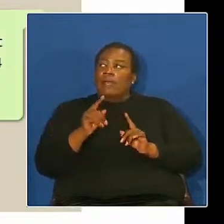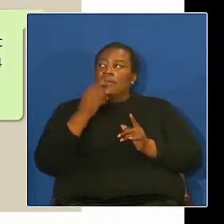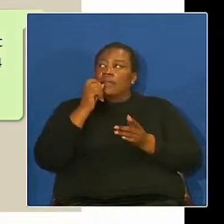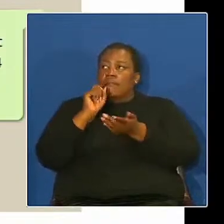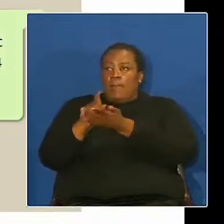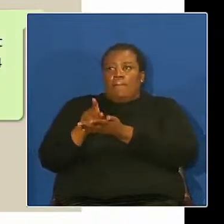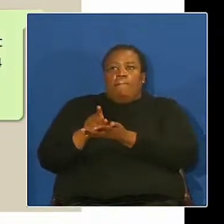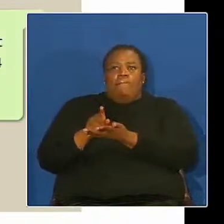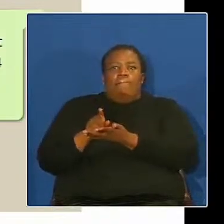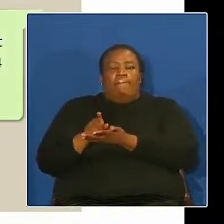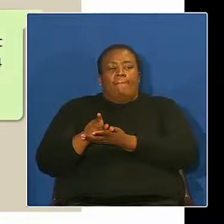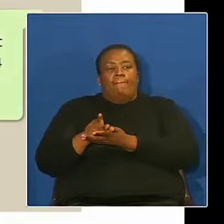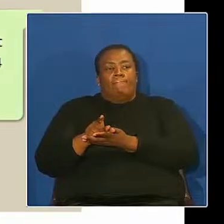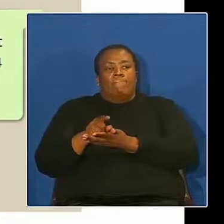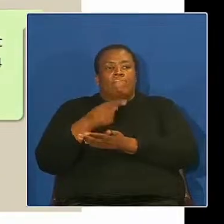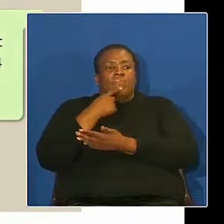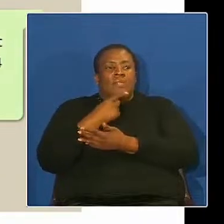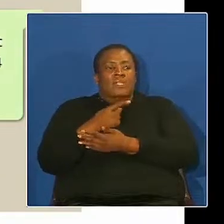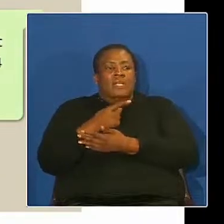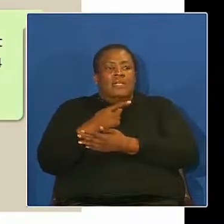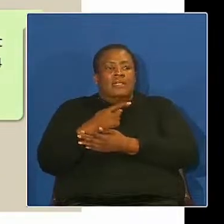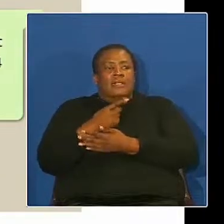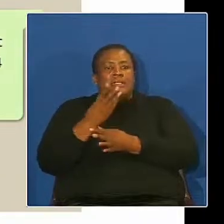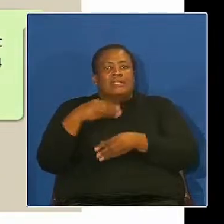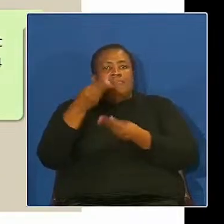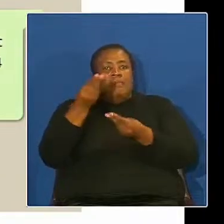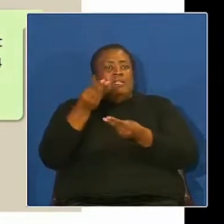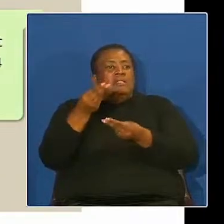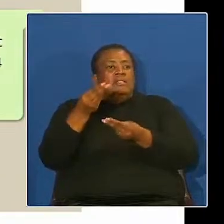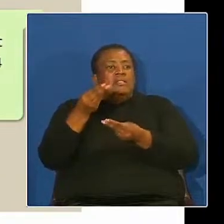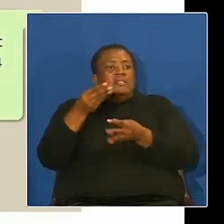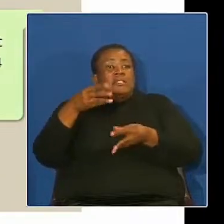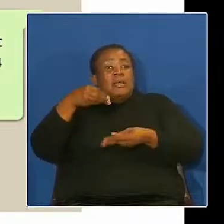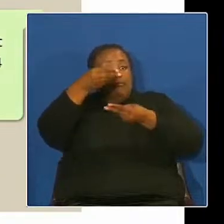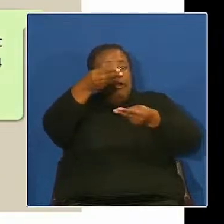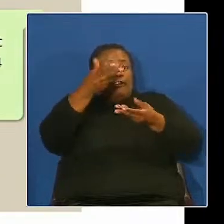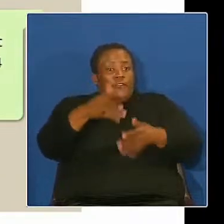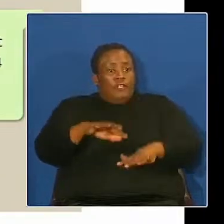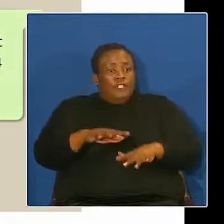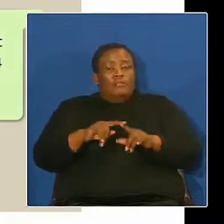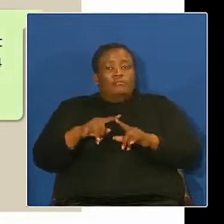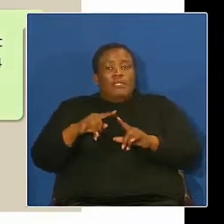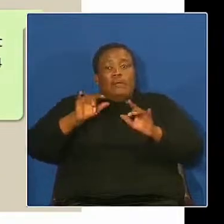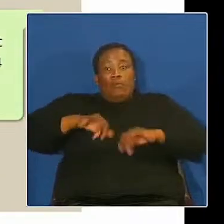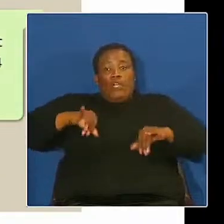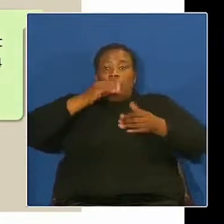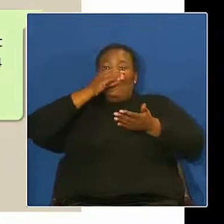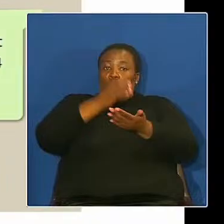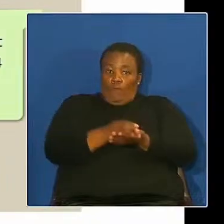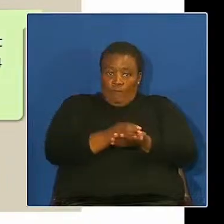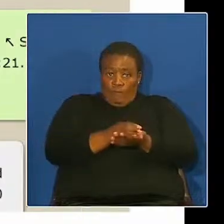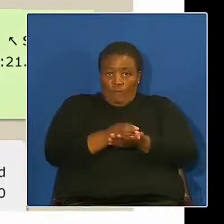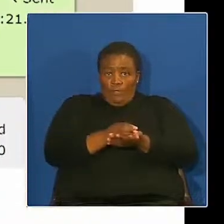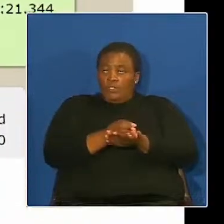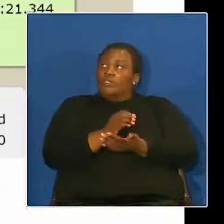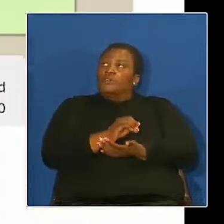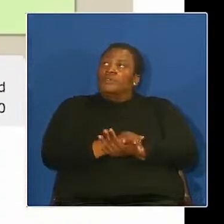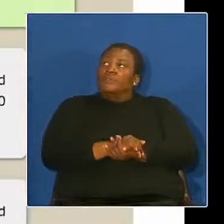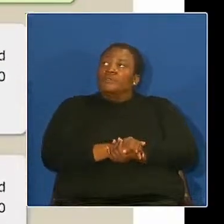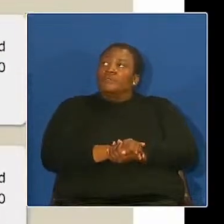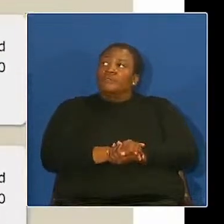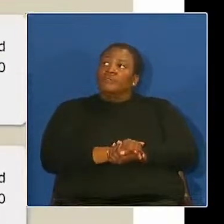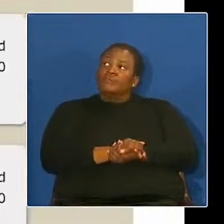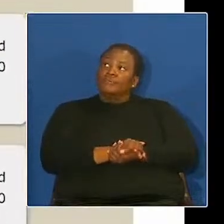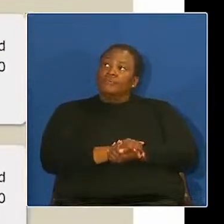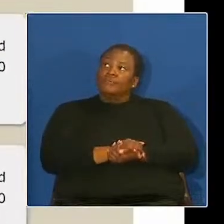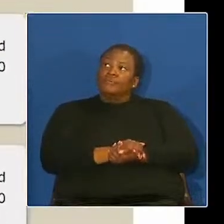message saying, submitted, I'm awaiting confirmation. And then